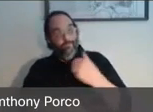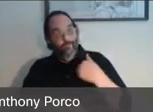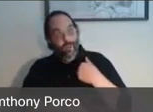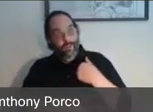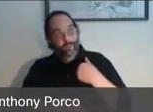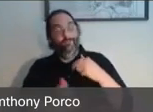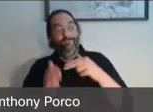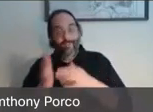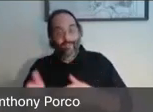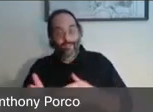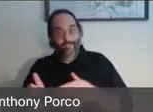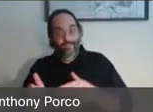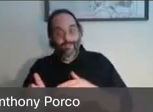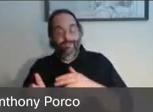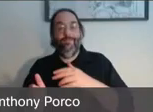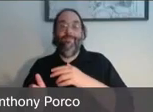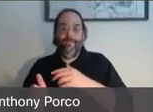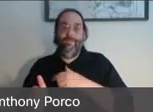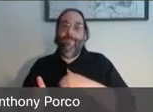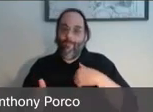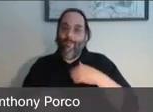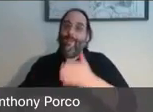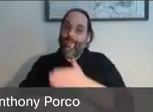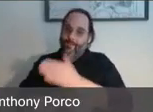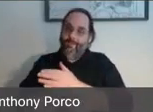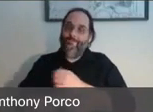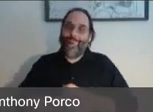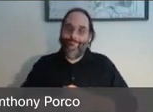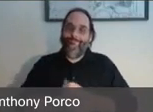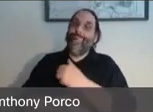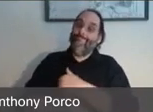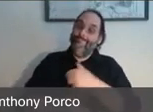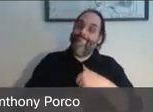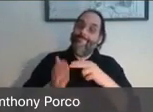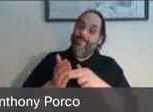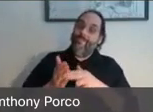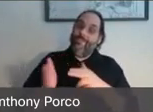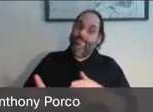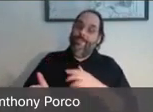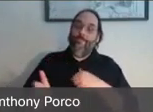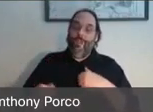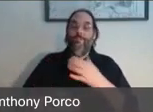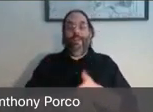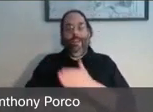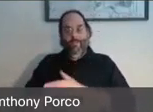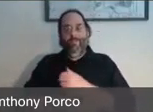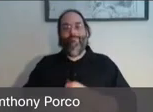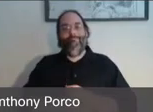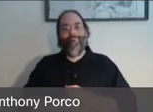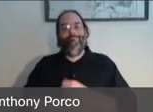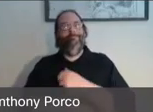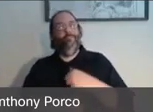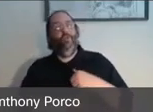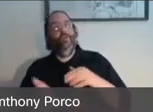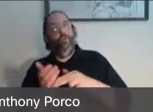are nurses and we make a difference. We are nurses and we make a difference. We are